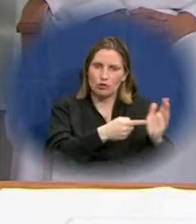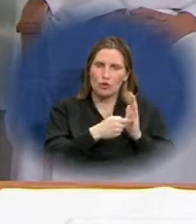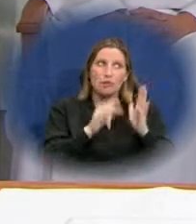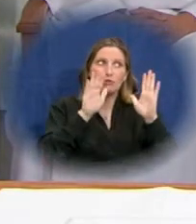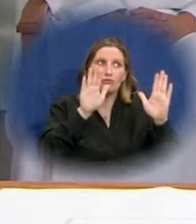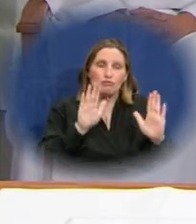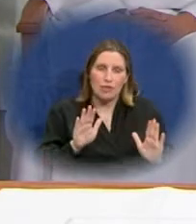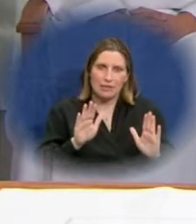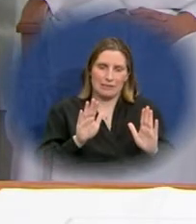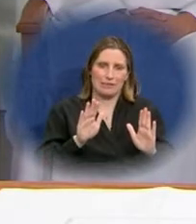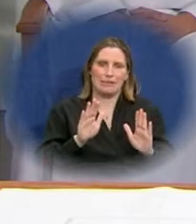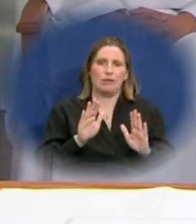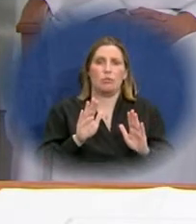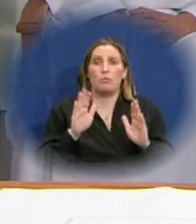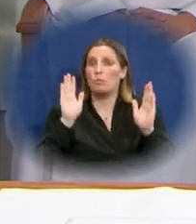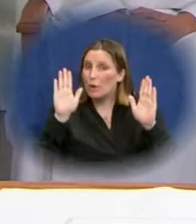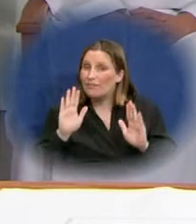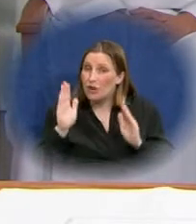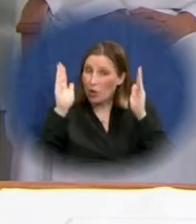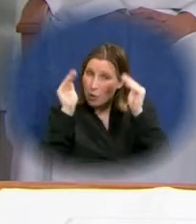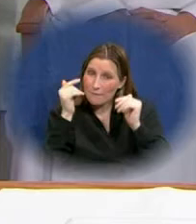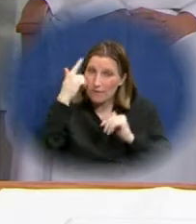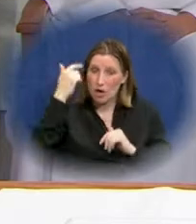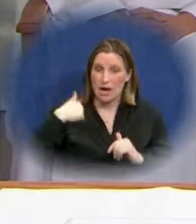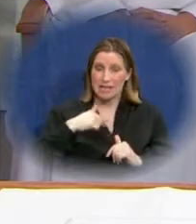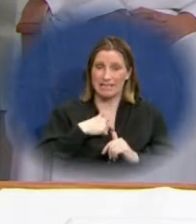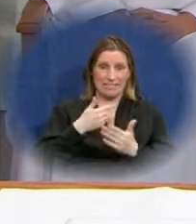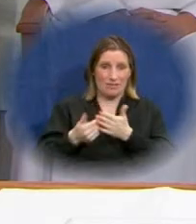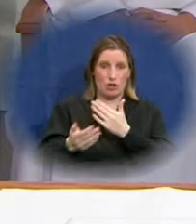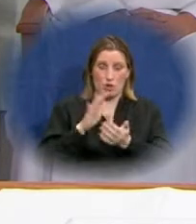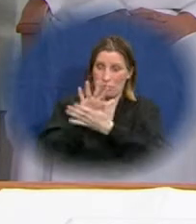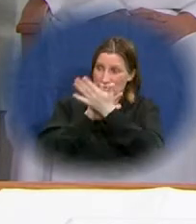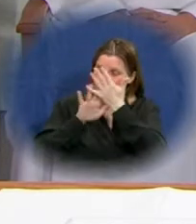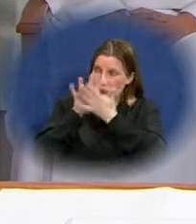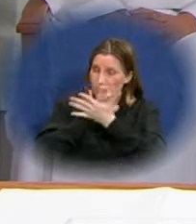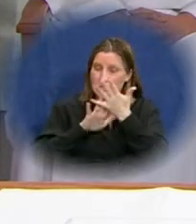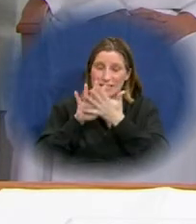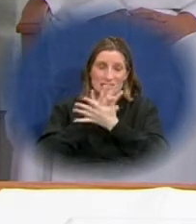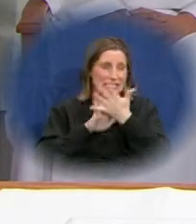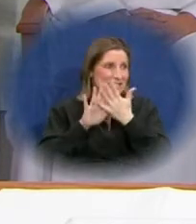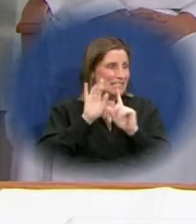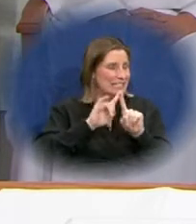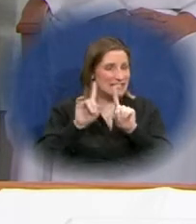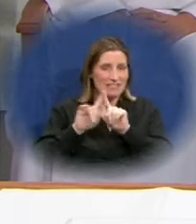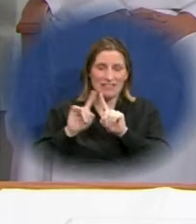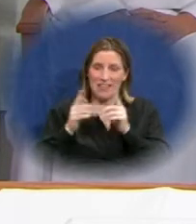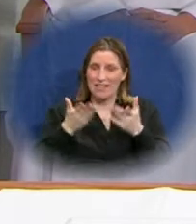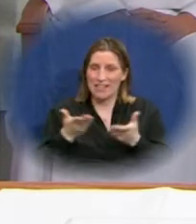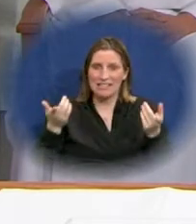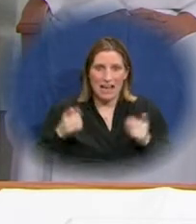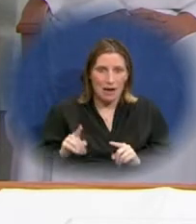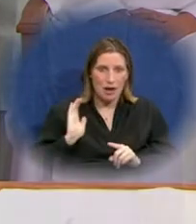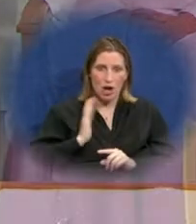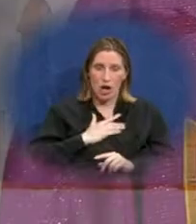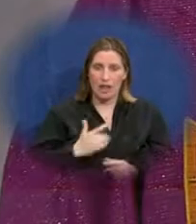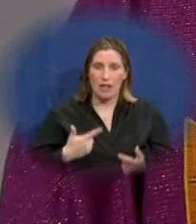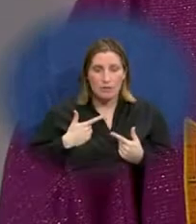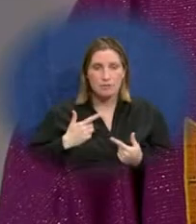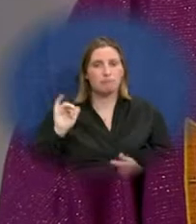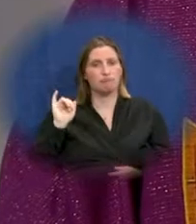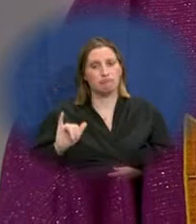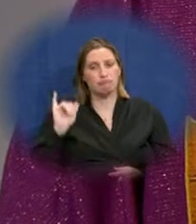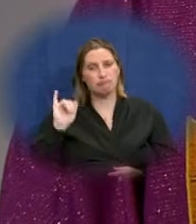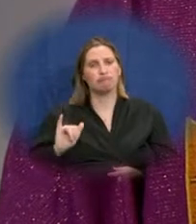and a great hope for us in the midst of so many of the mysterious things that happen in our lives, that